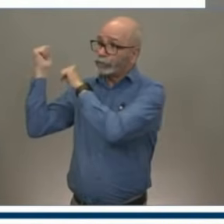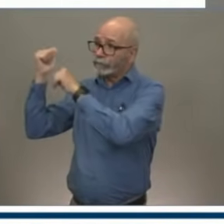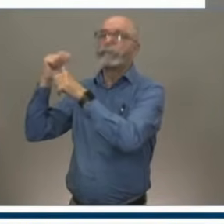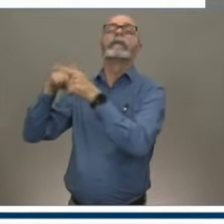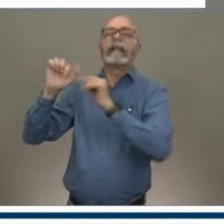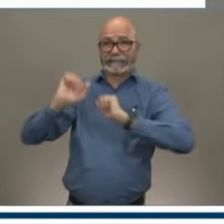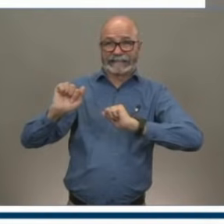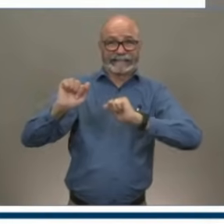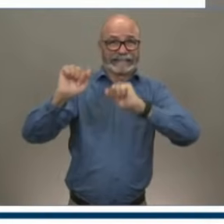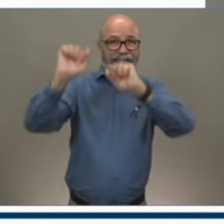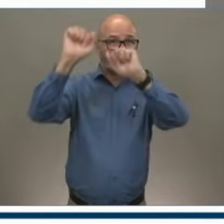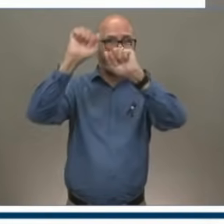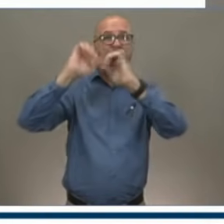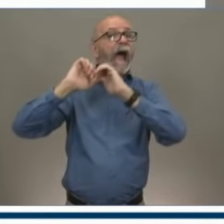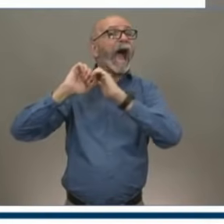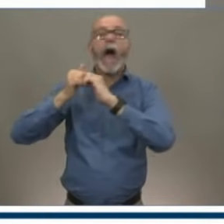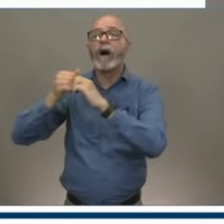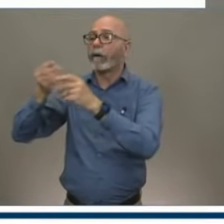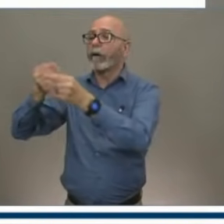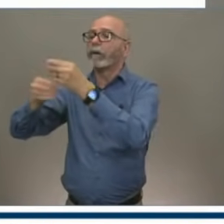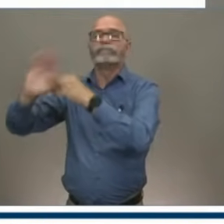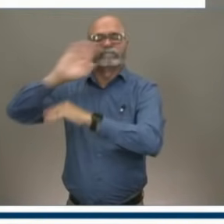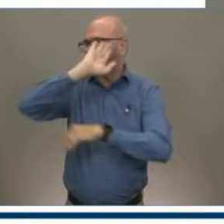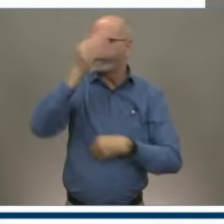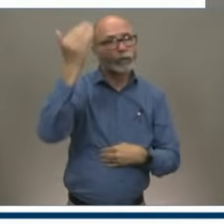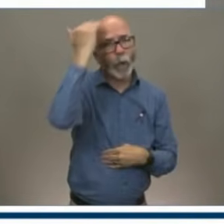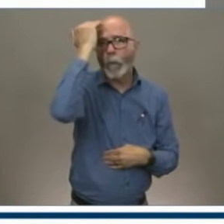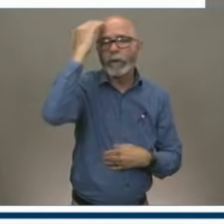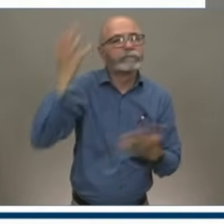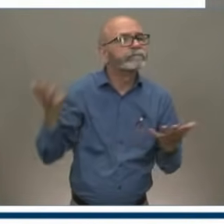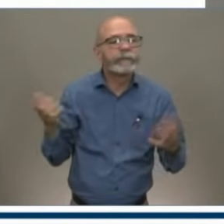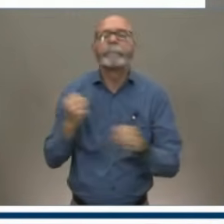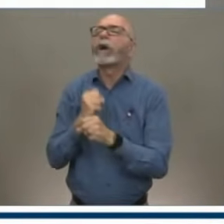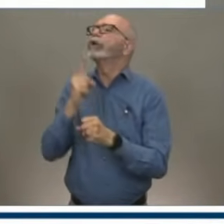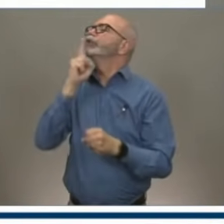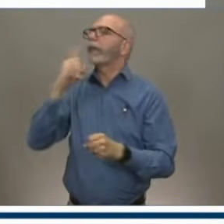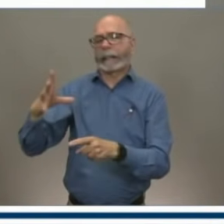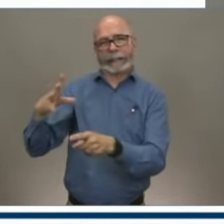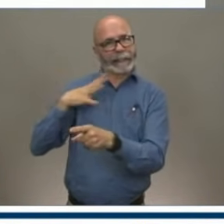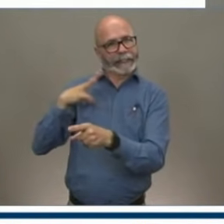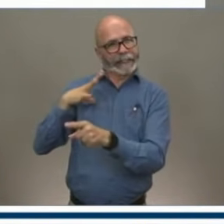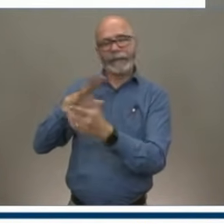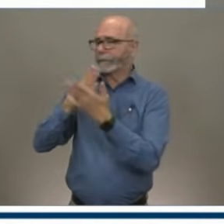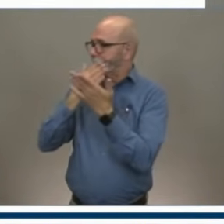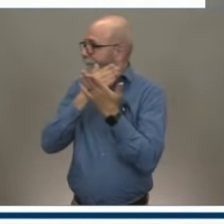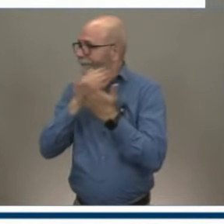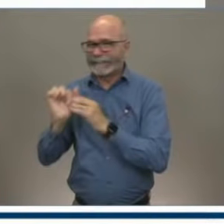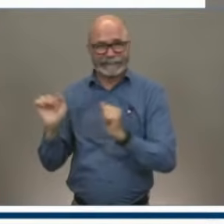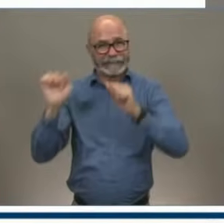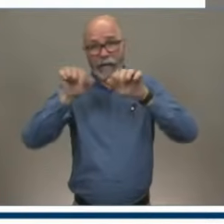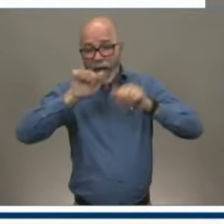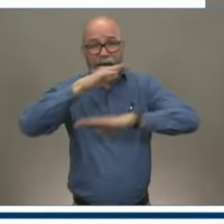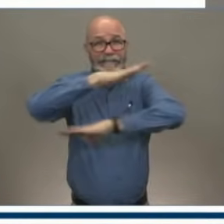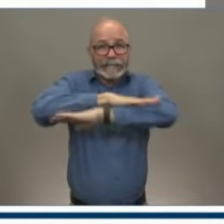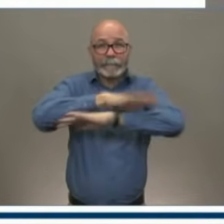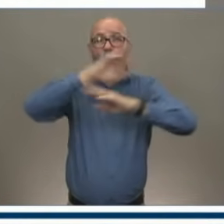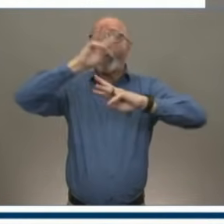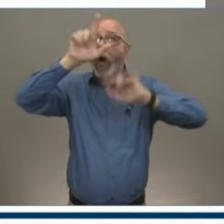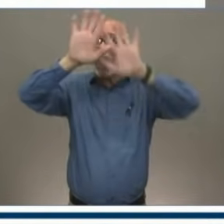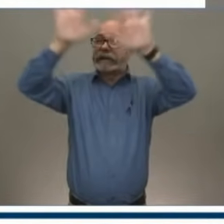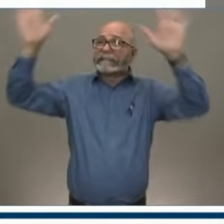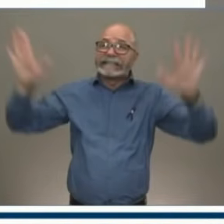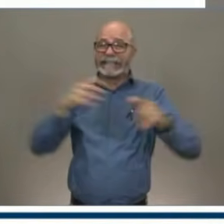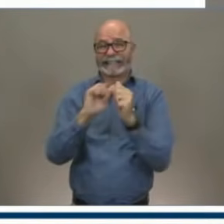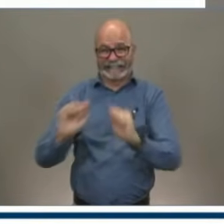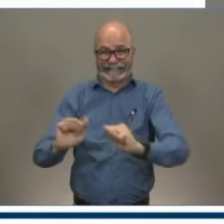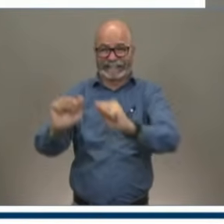always erring on the side of caution, and we're just making sure that there's an appropriate cleaning done of the school to the standard of cleaning